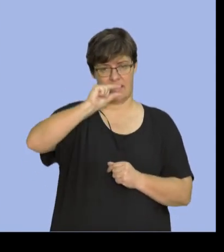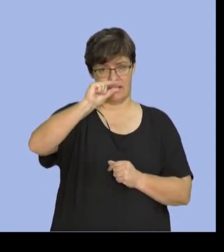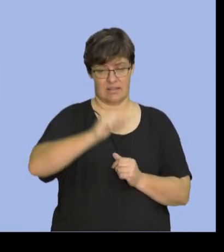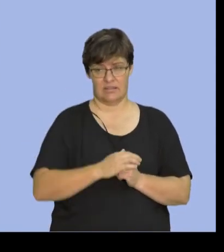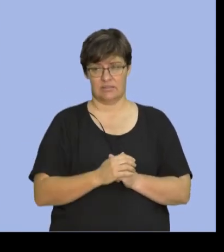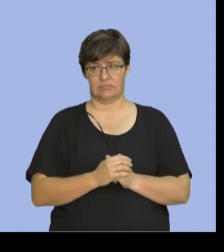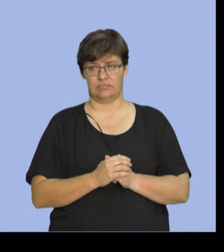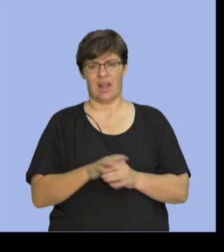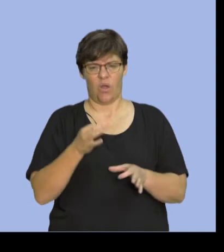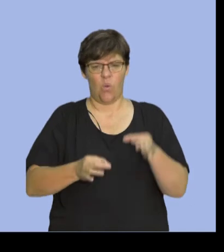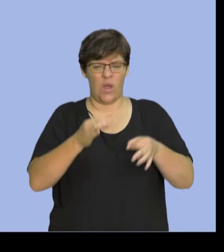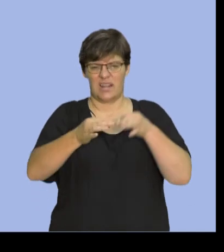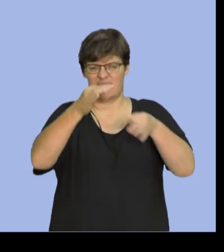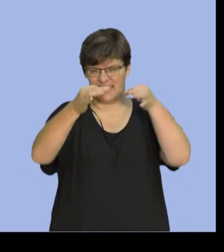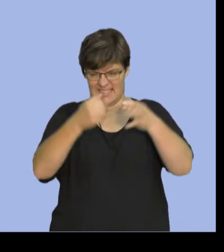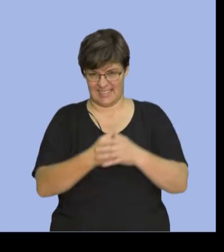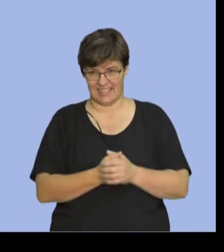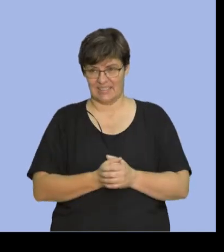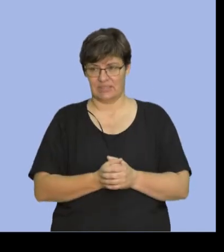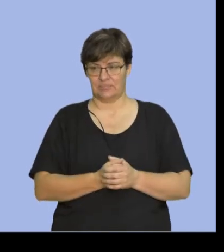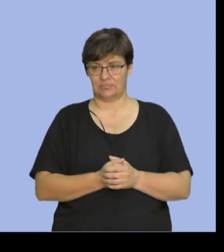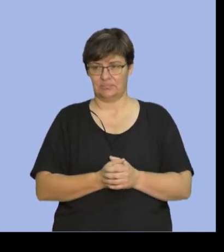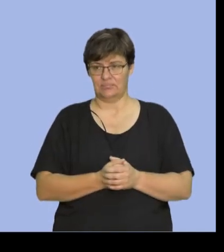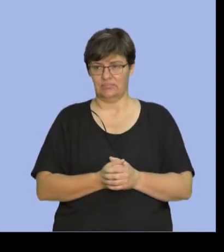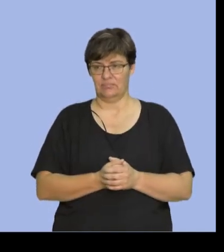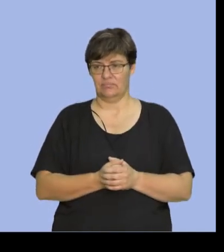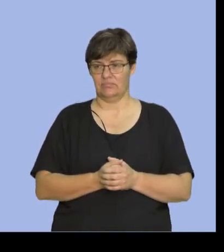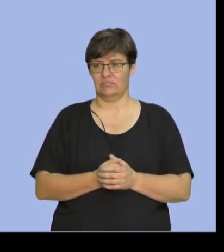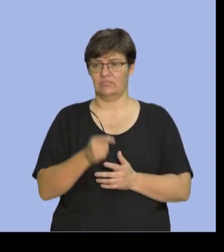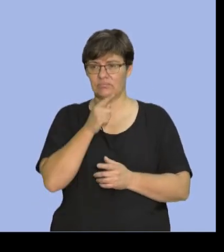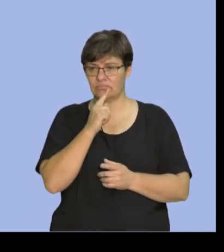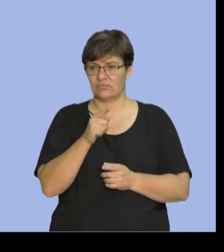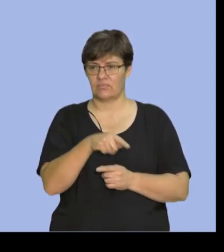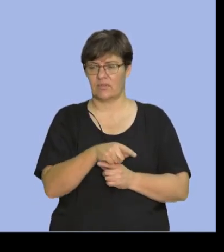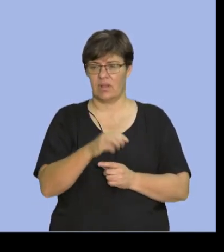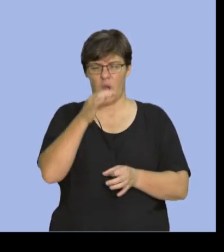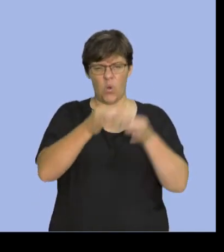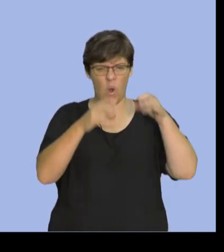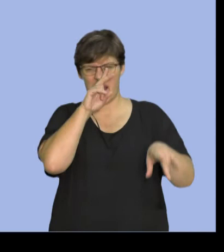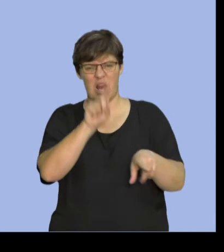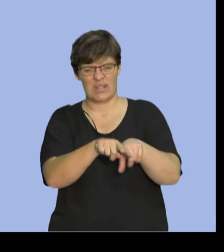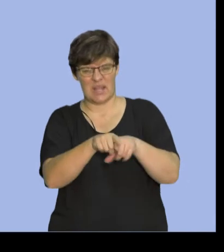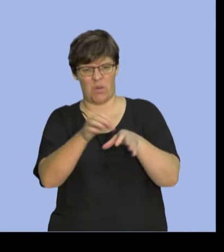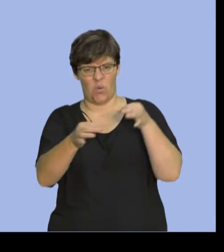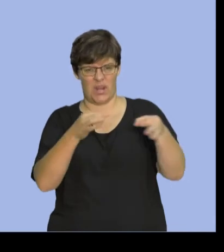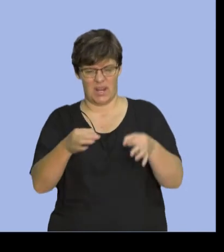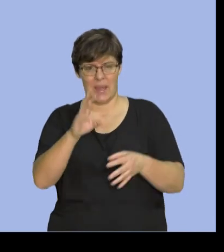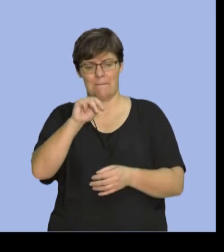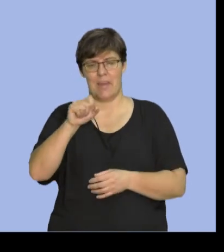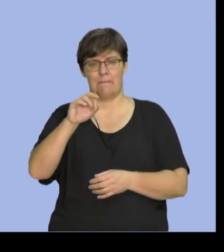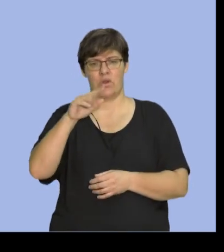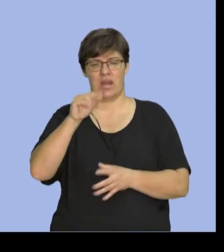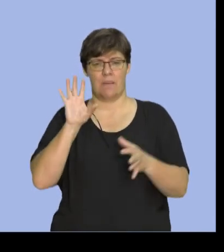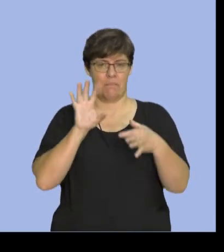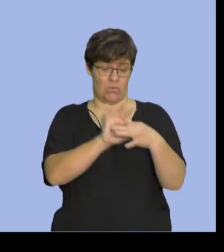coins, which I refer to as thylakoids. So these are coin-like structures or membrane-bound structures that